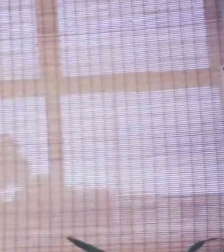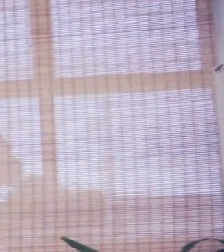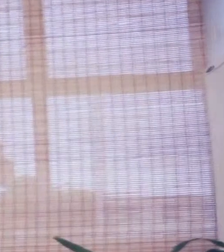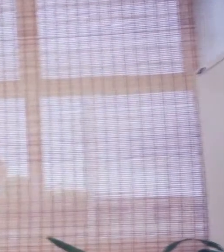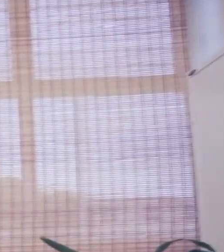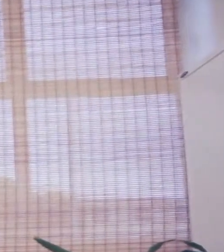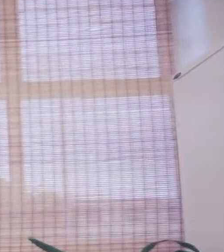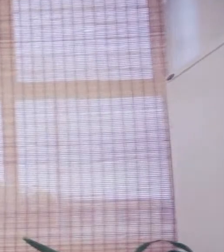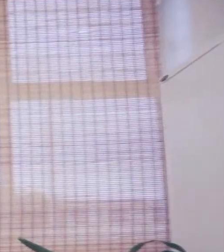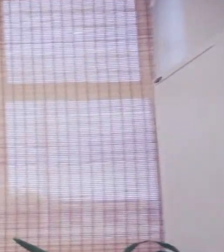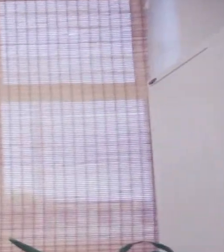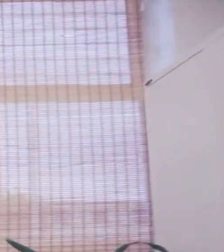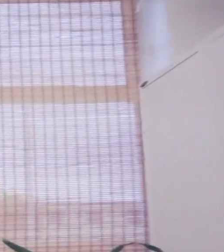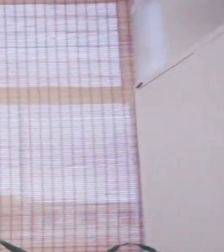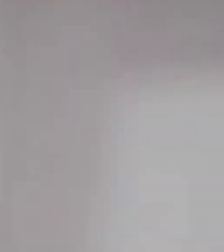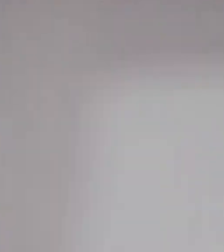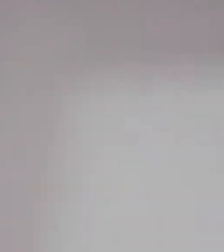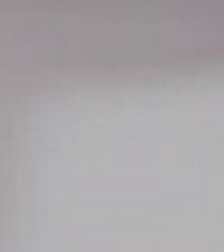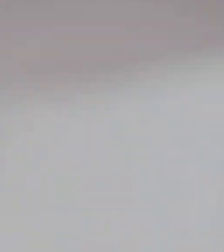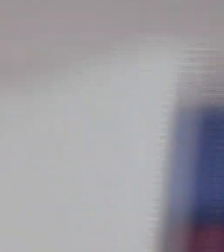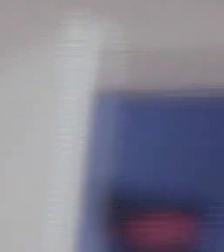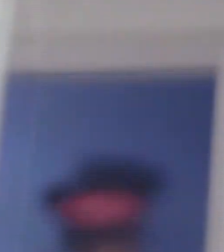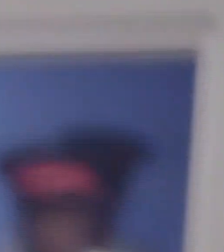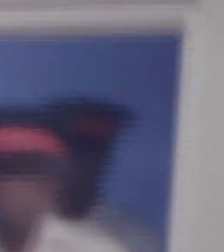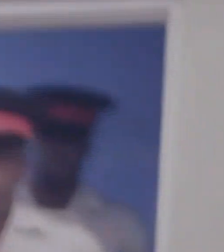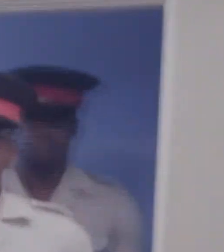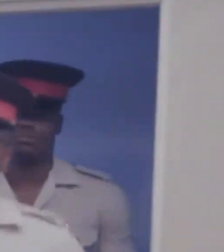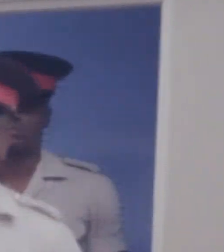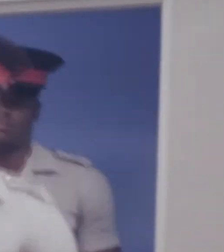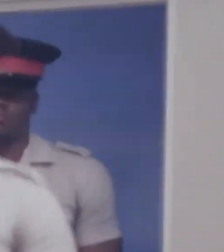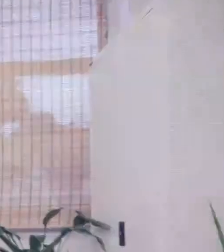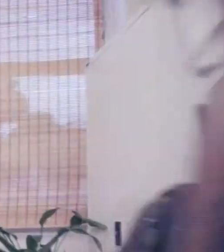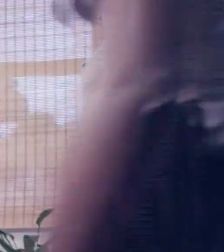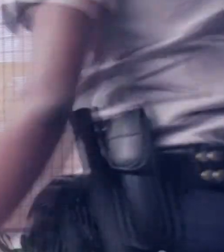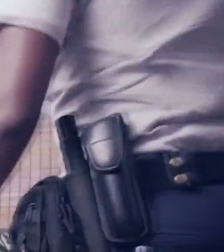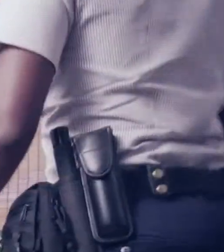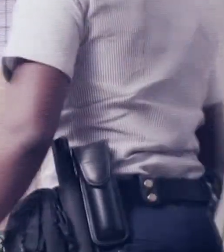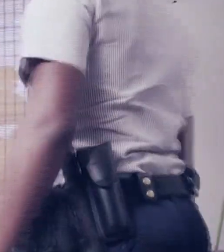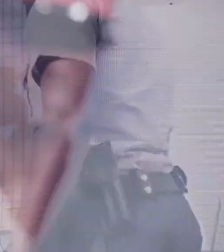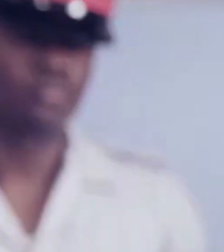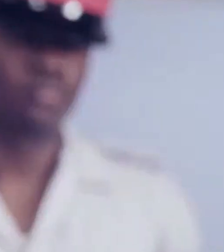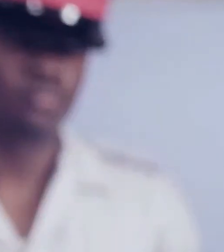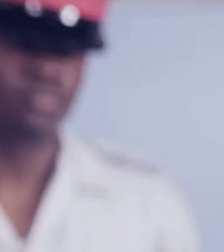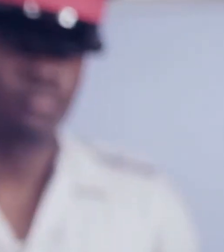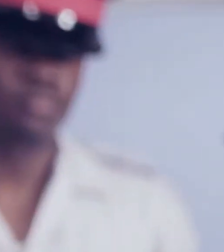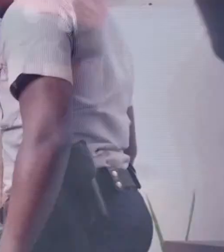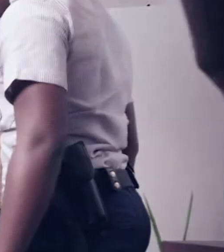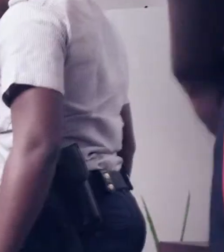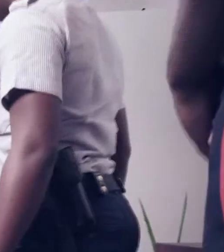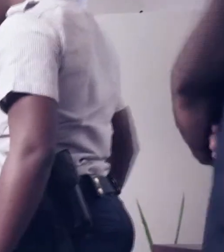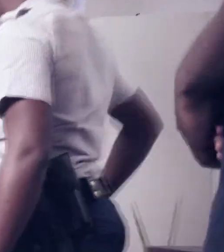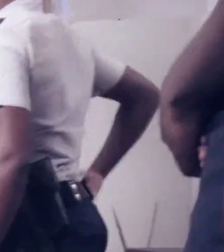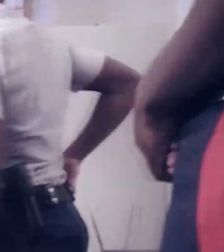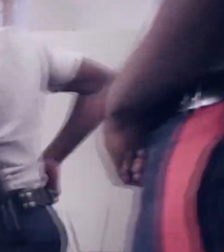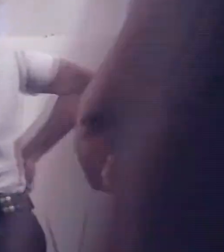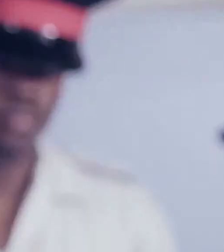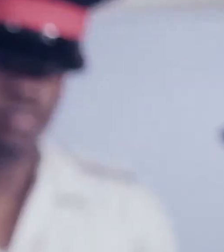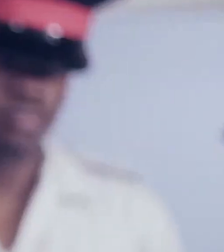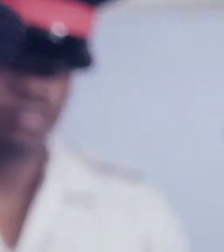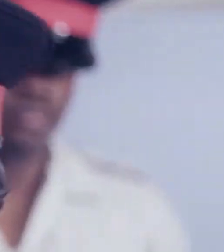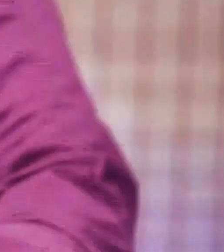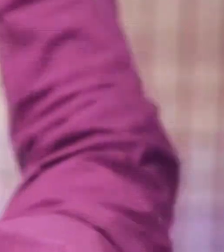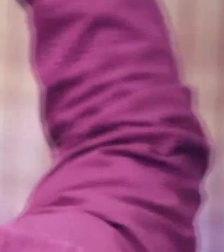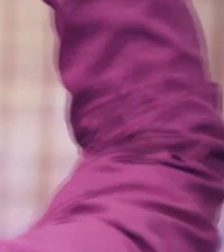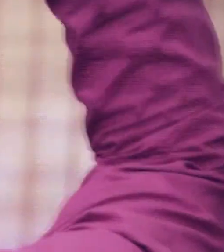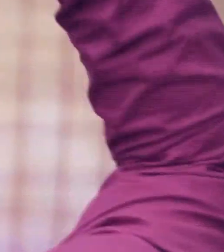When the law comes knocking, you'll have nowhere to run. Mr. Brown, you're under arrest. Please get up, hands behind